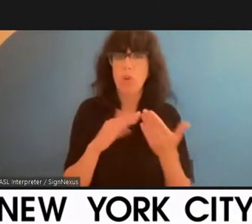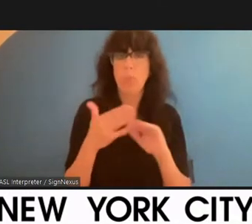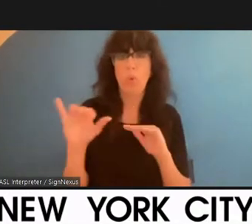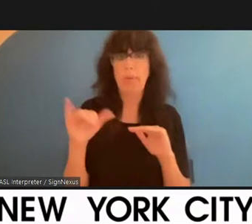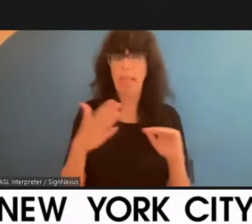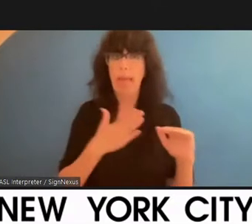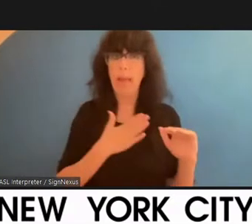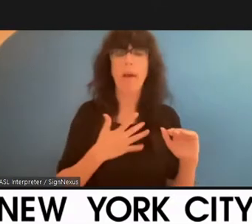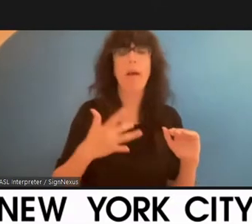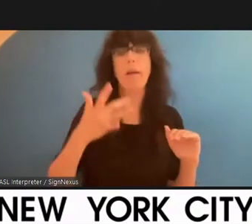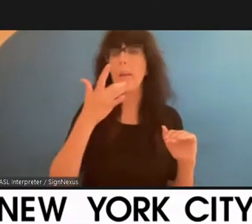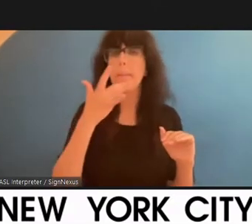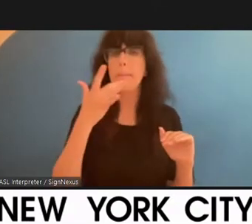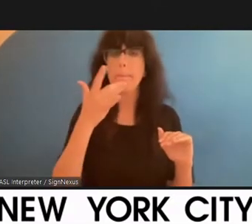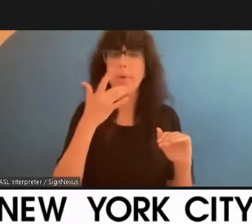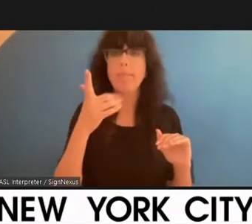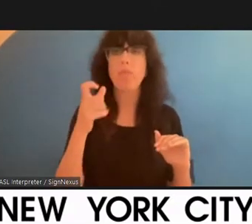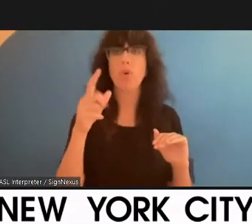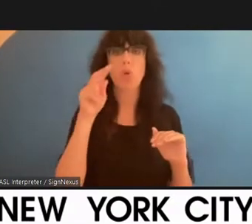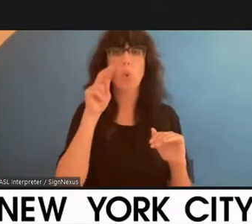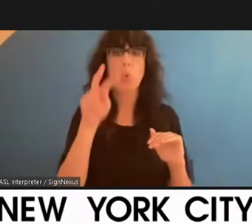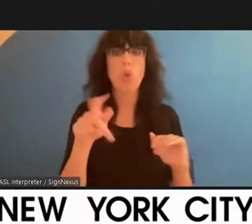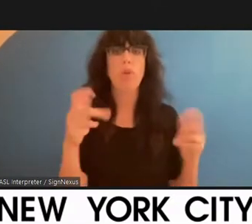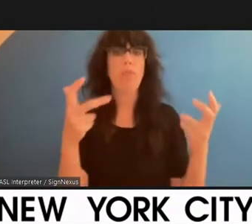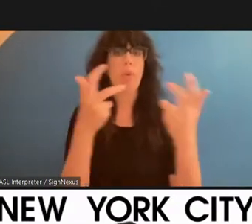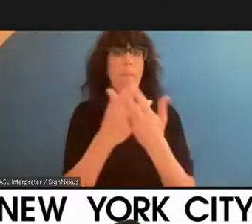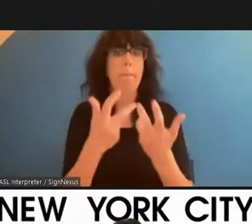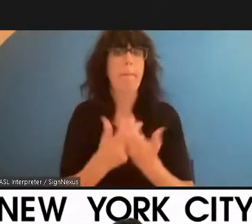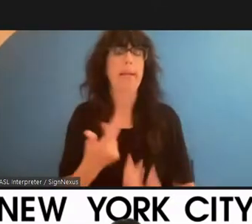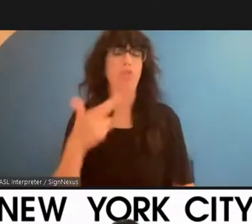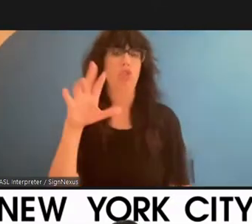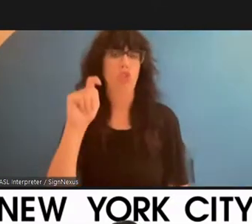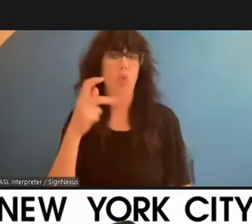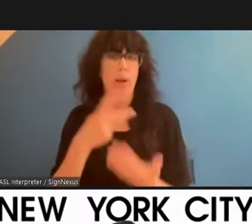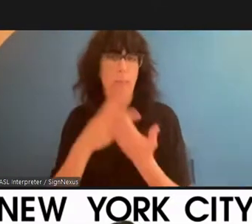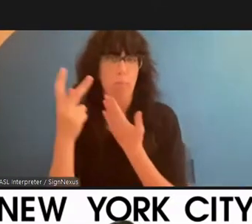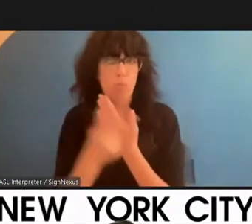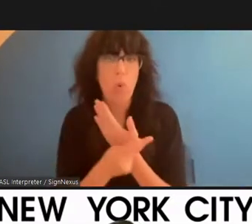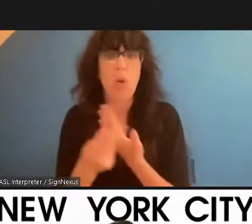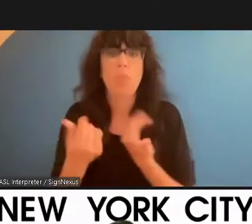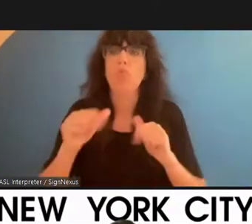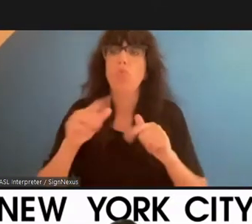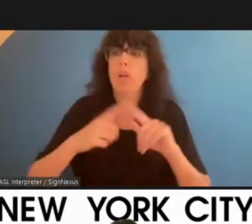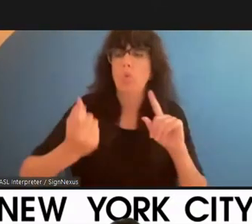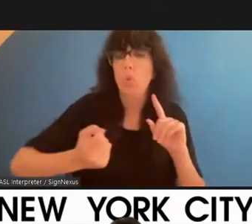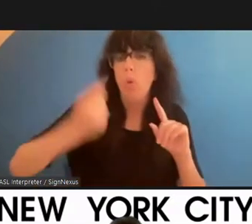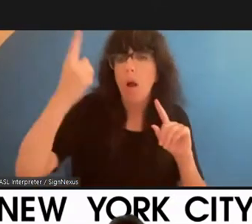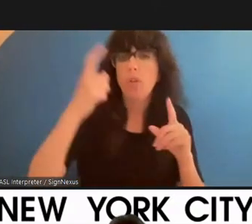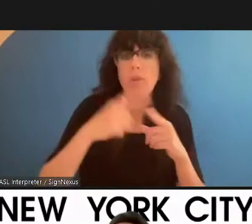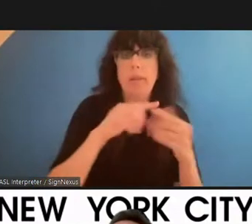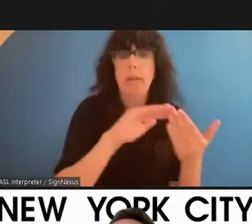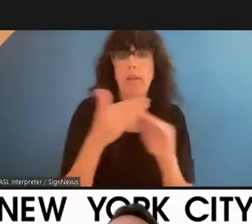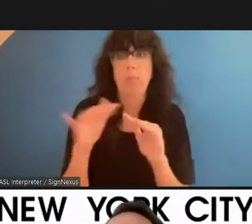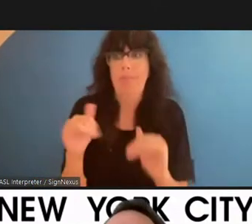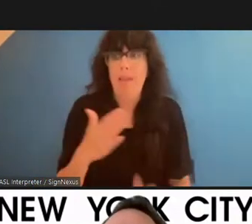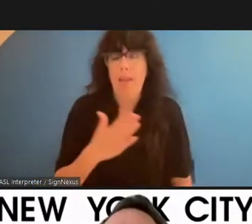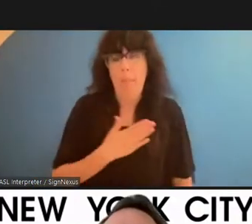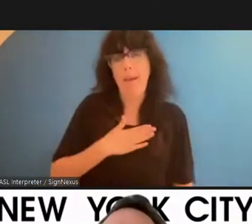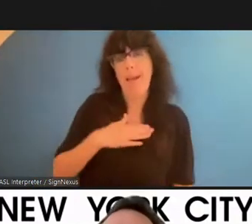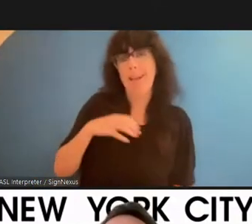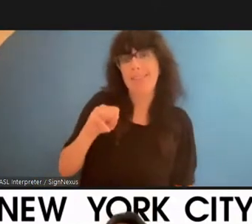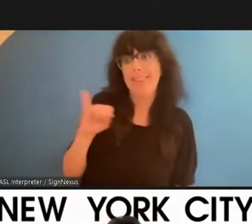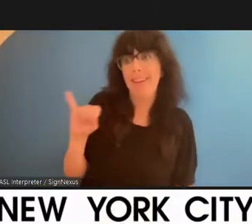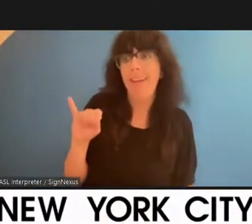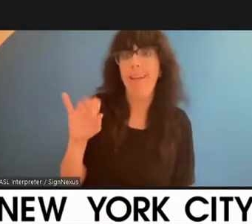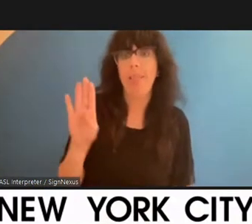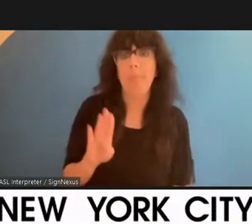resources and opportunities for matching grant programs and understand that communities like mine staten island southern brooklyn we lack